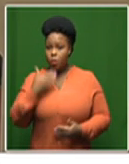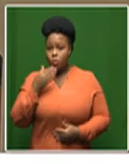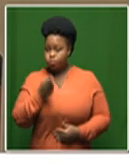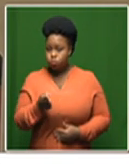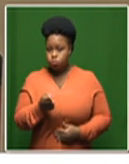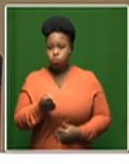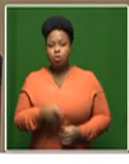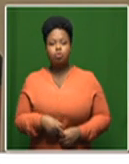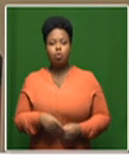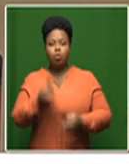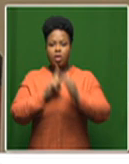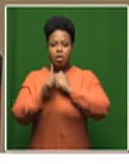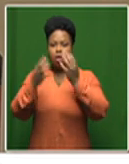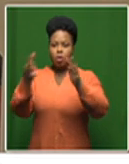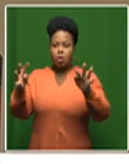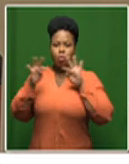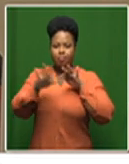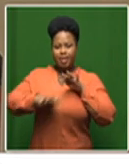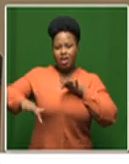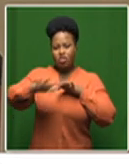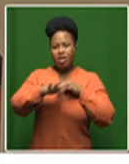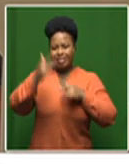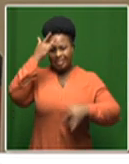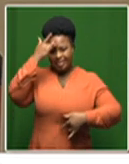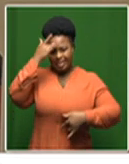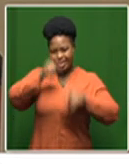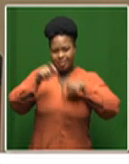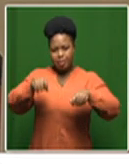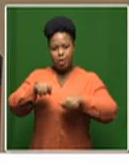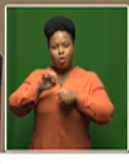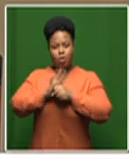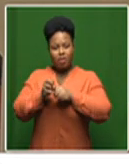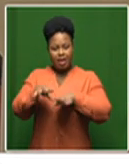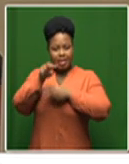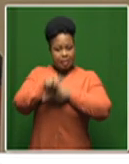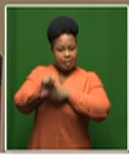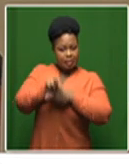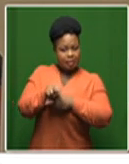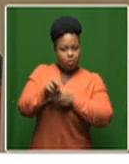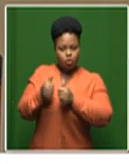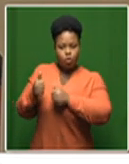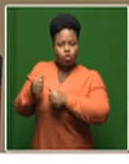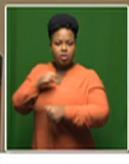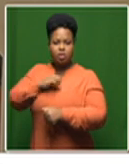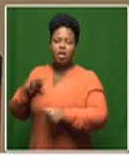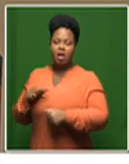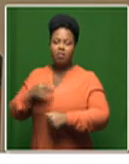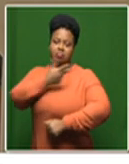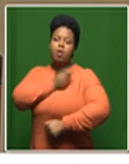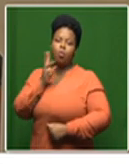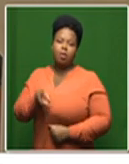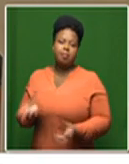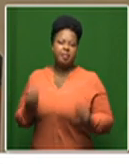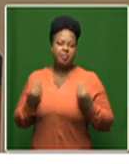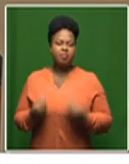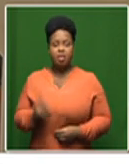very closely in wards with COVID-19 patients. So KwaZulu-Natal is one of those provinces which is also